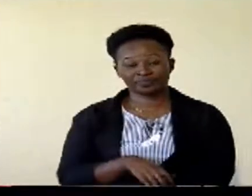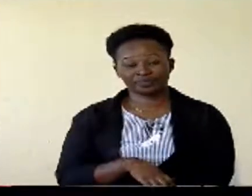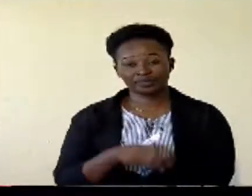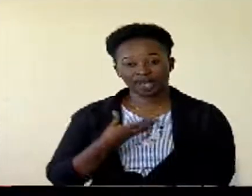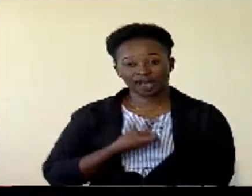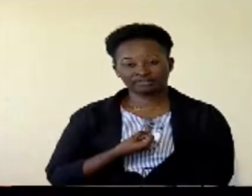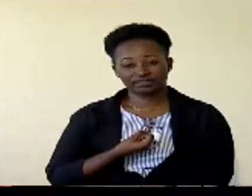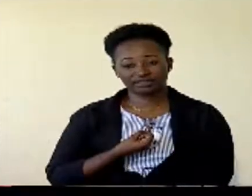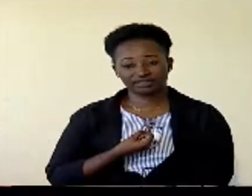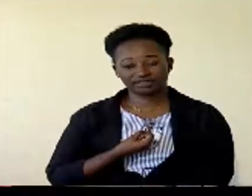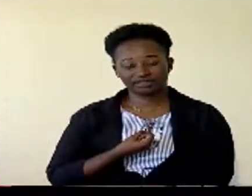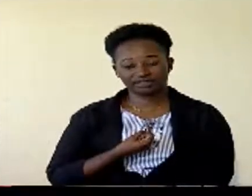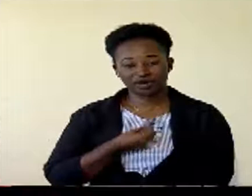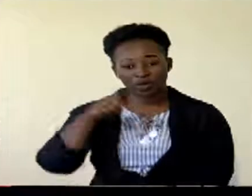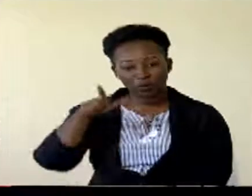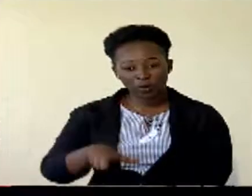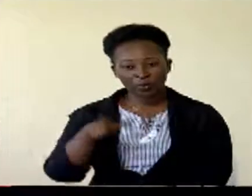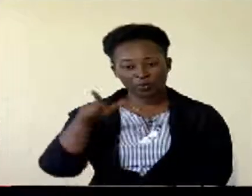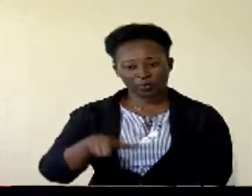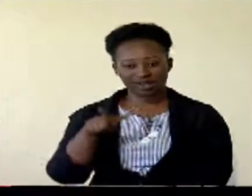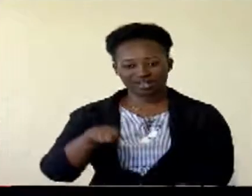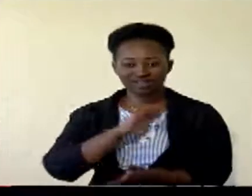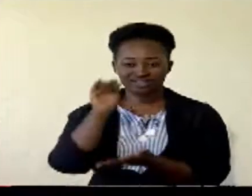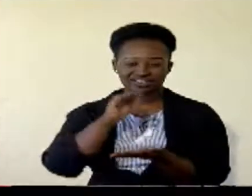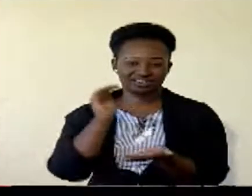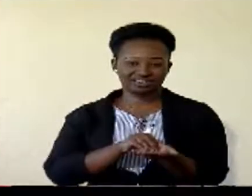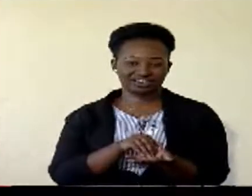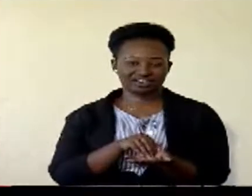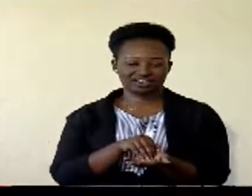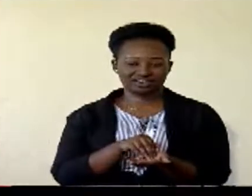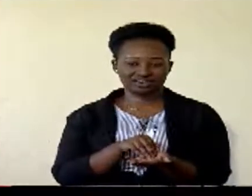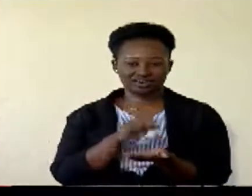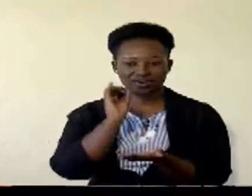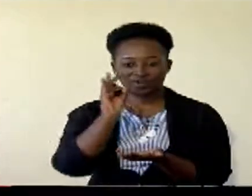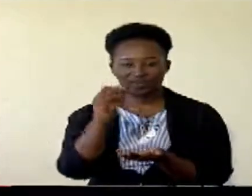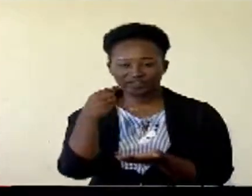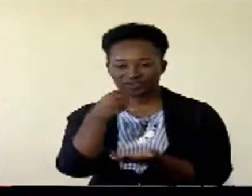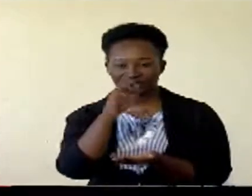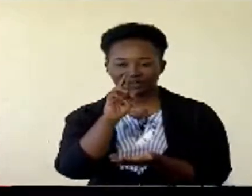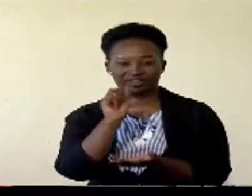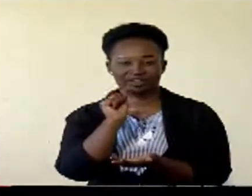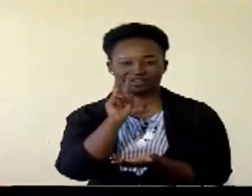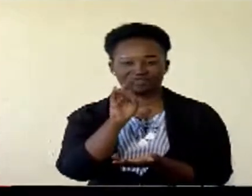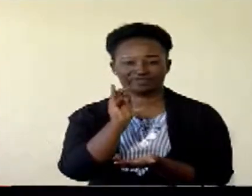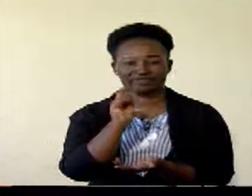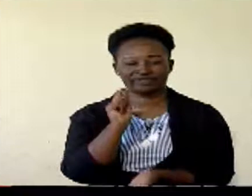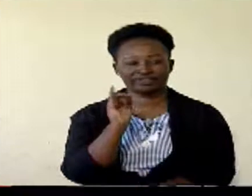has a lower center of what?